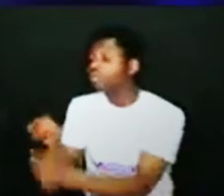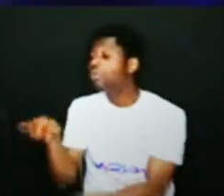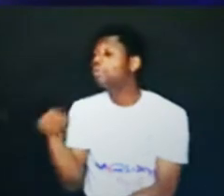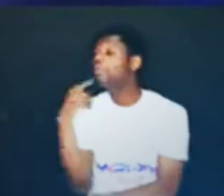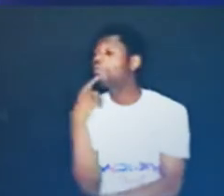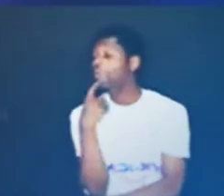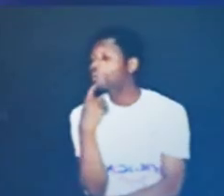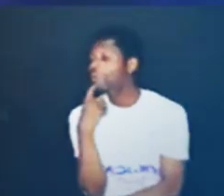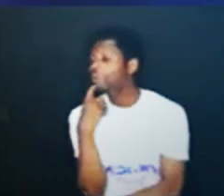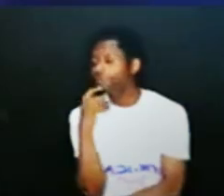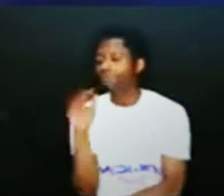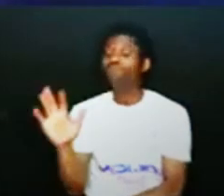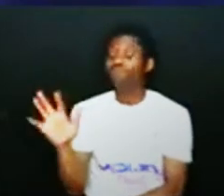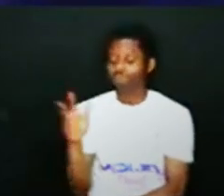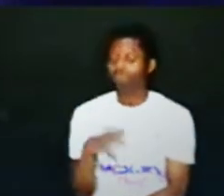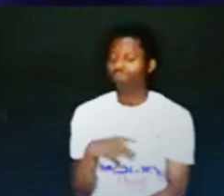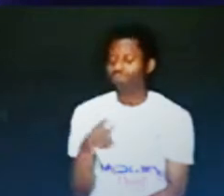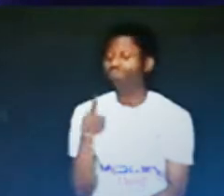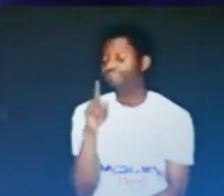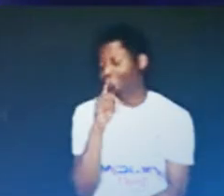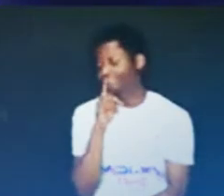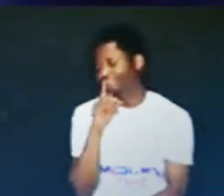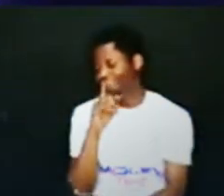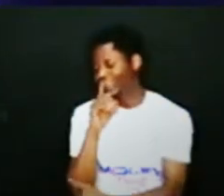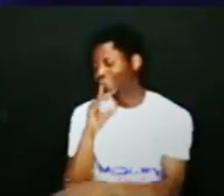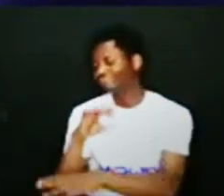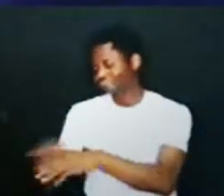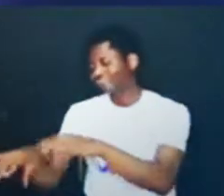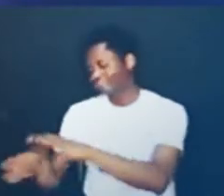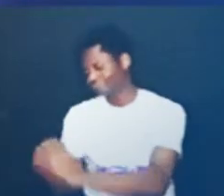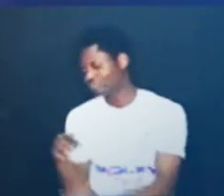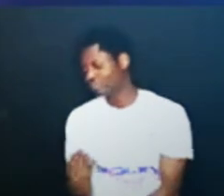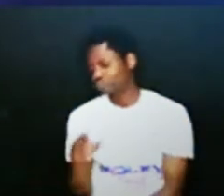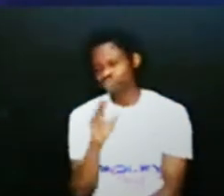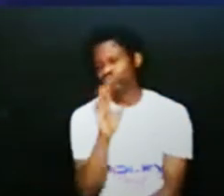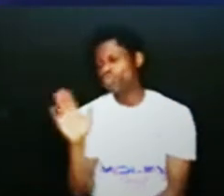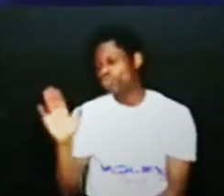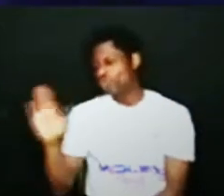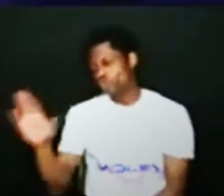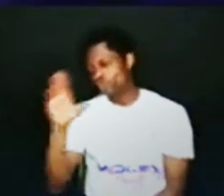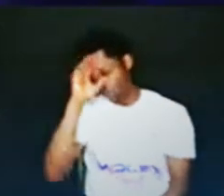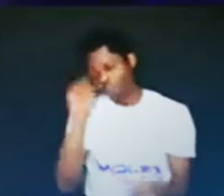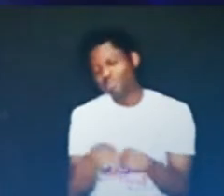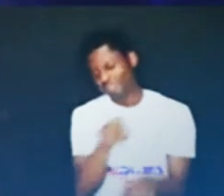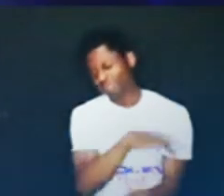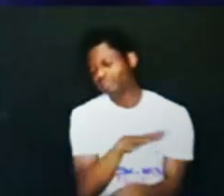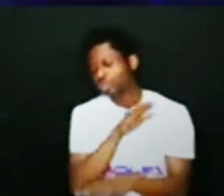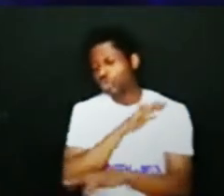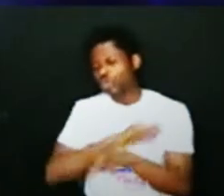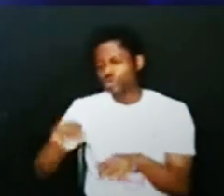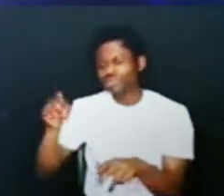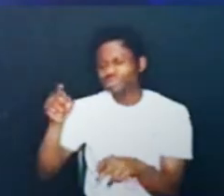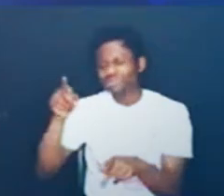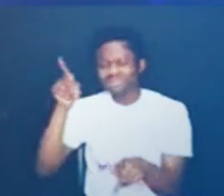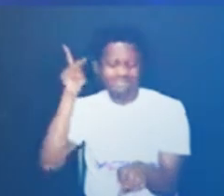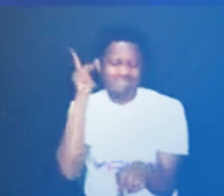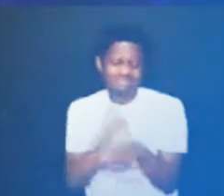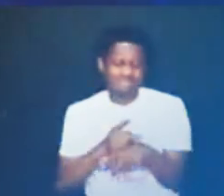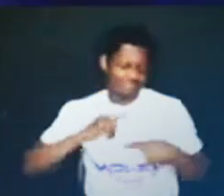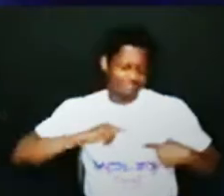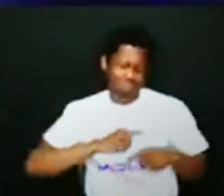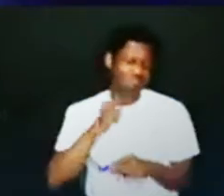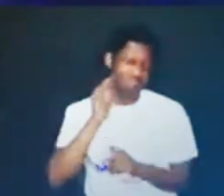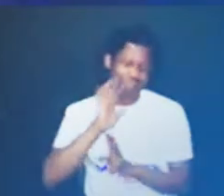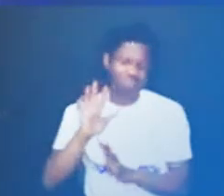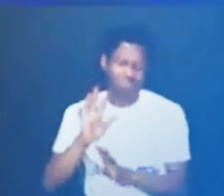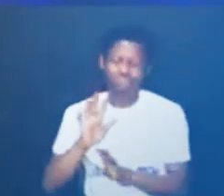take this thing to heart. And Tamar lived in her brother Absalom's house,